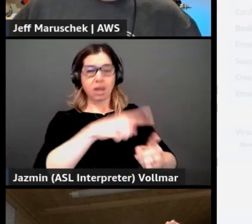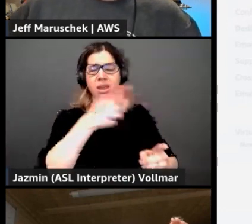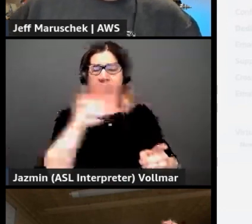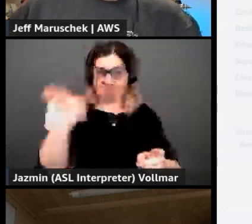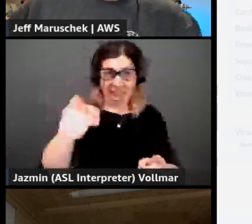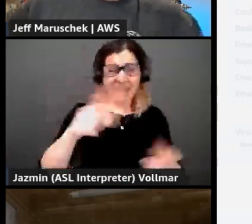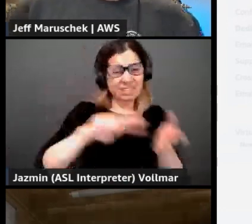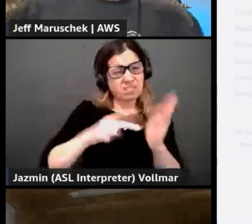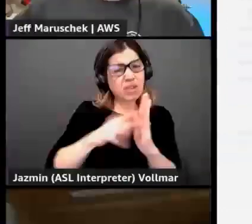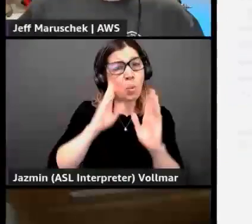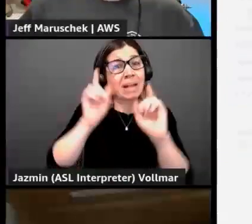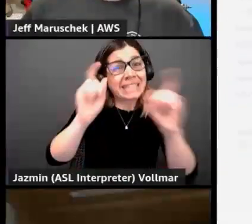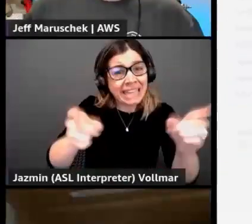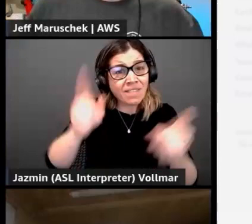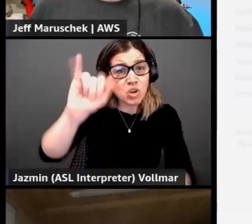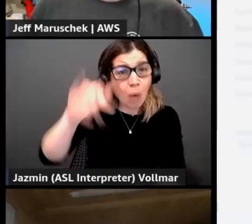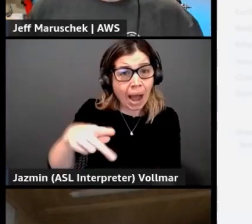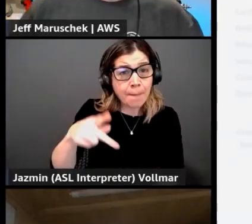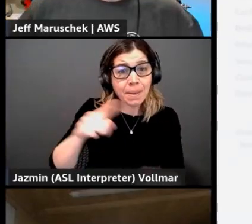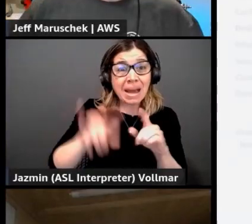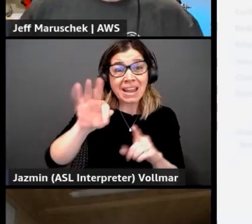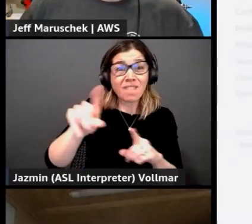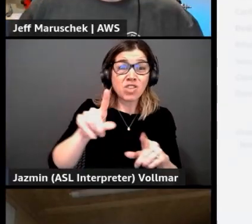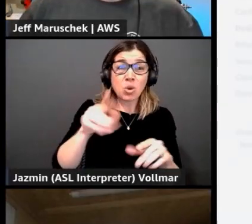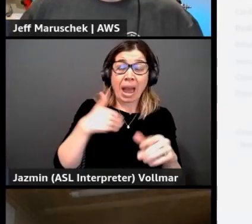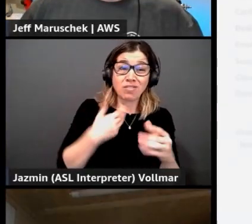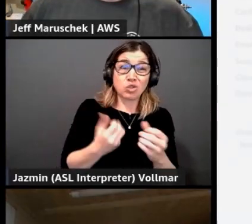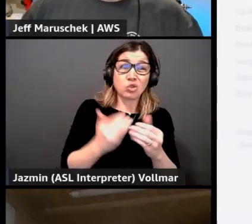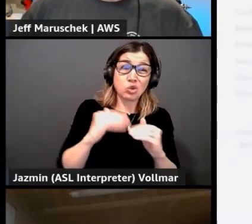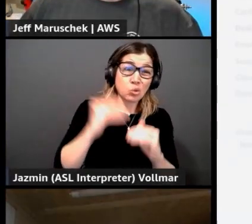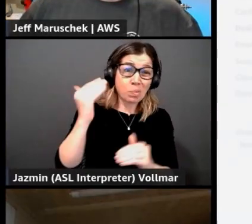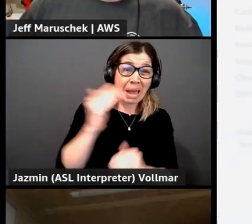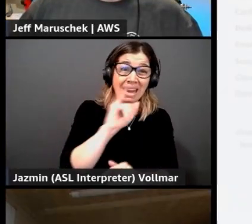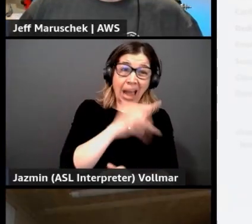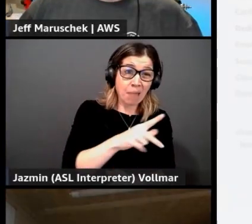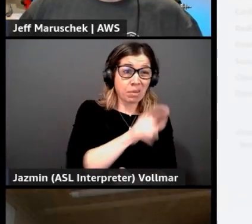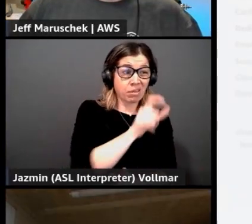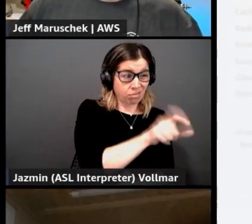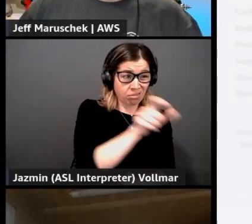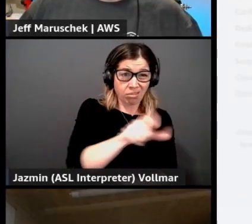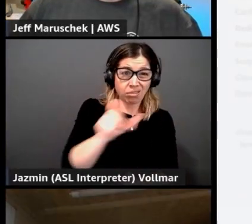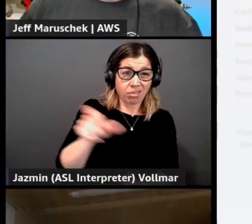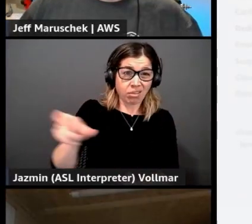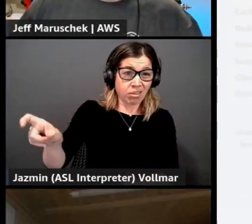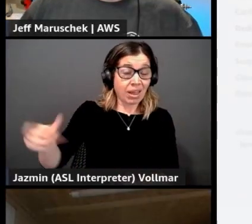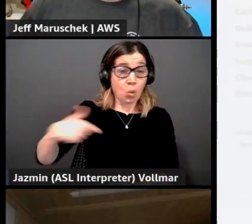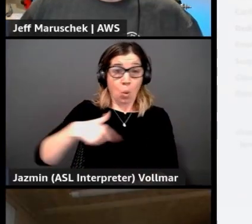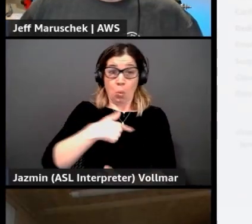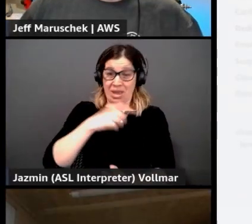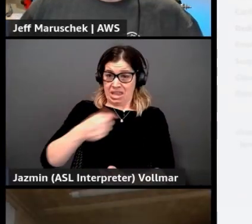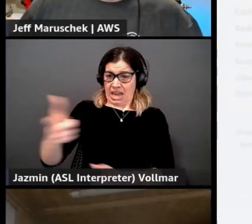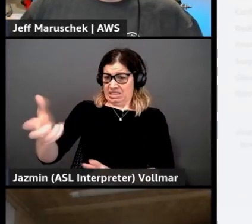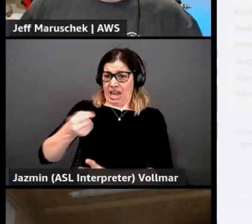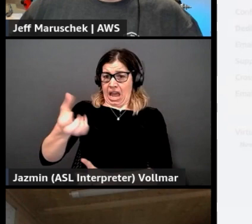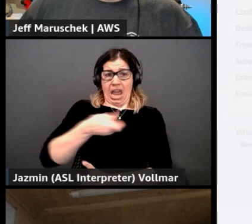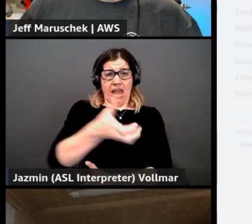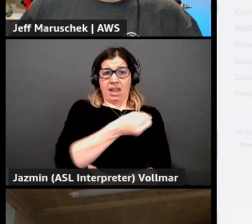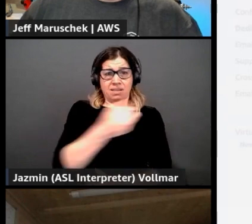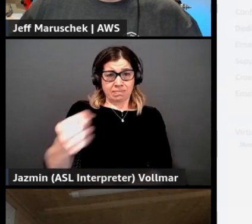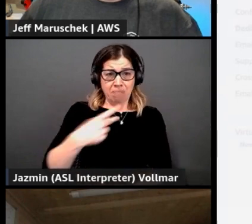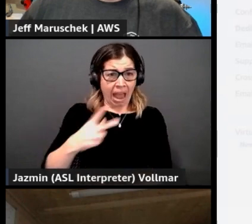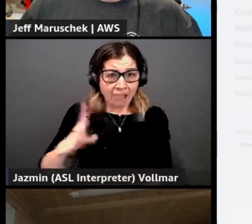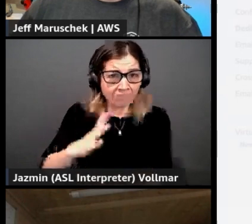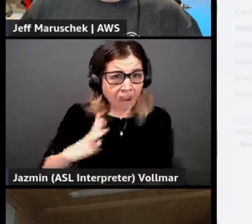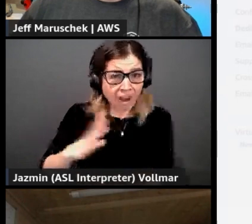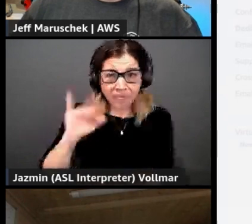but if your sending drops really low and you have too many IPs, you don't need the IPs, we can take those IPs back as well. So if you have an allow list,